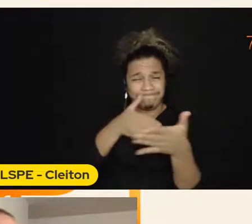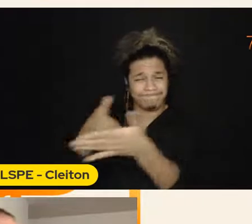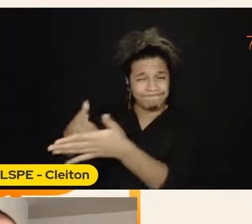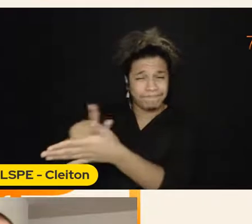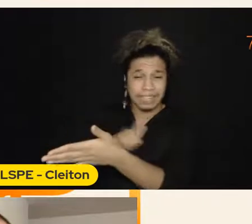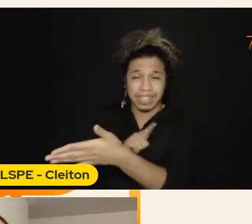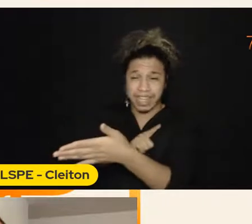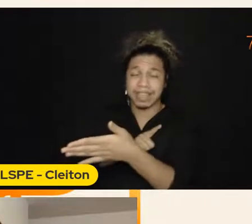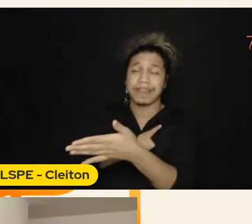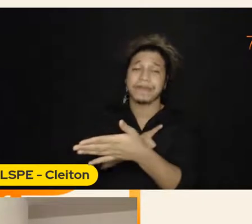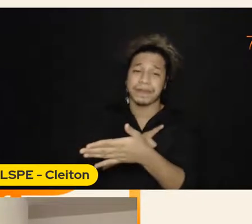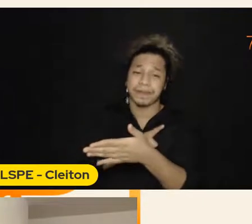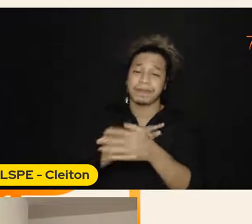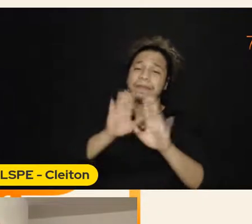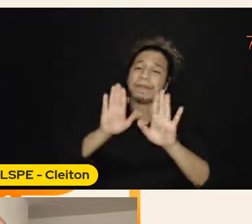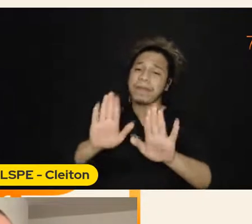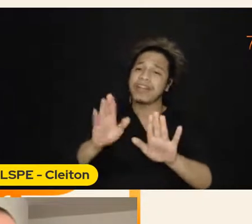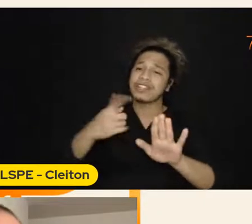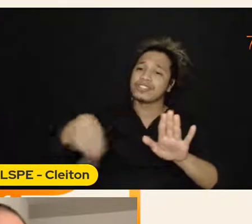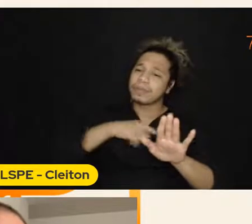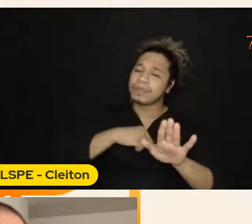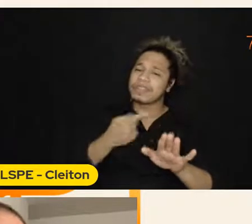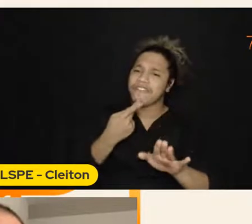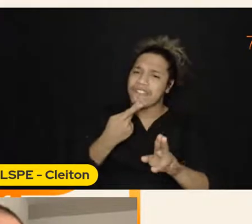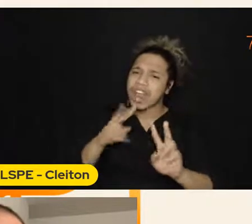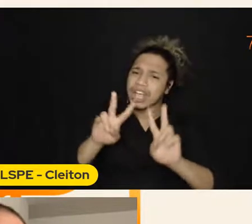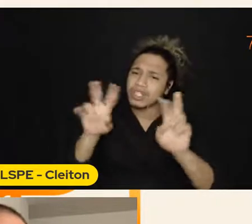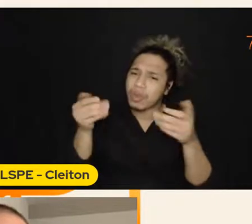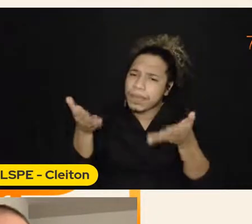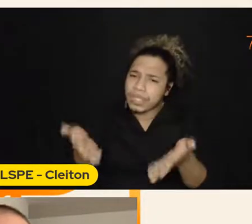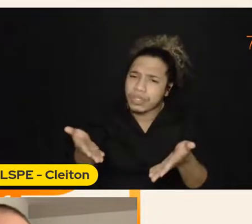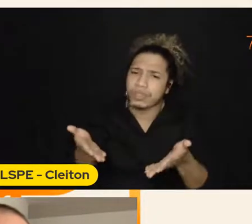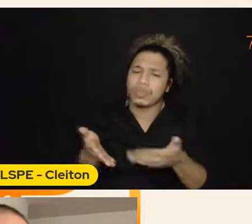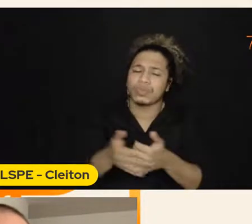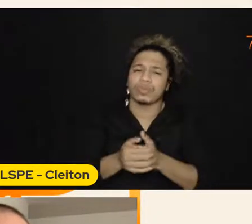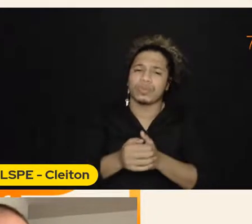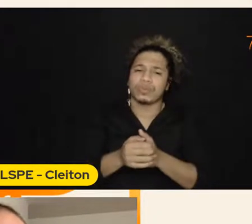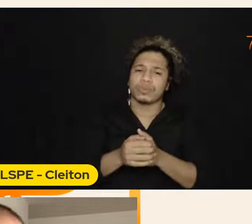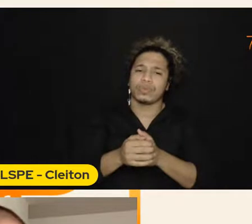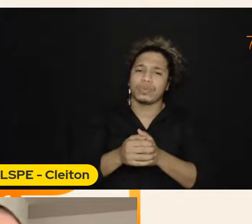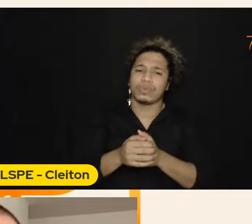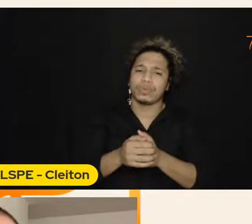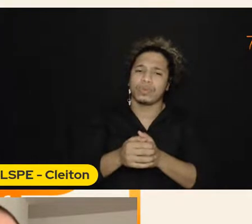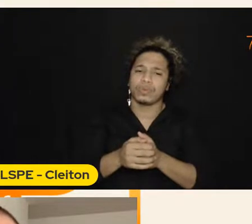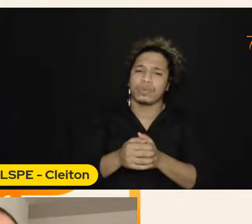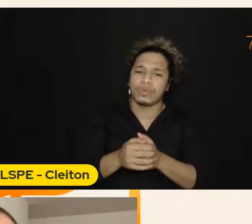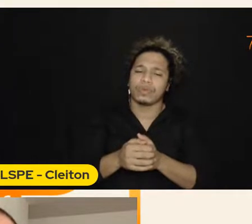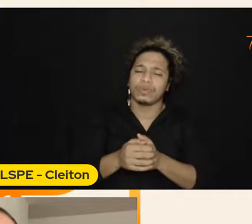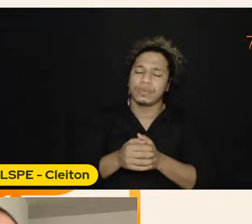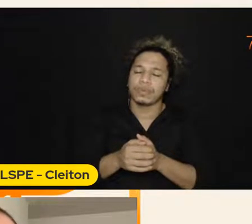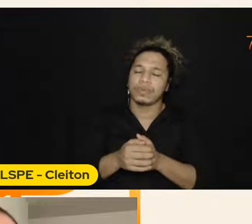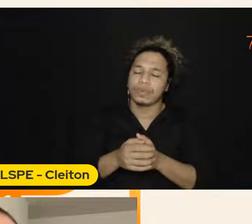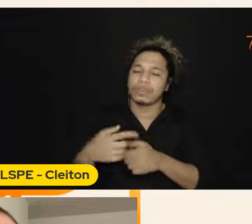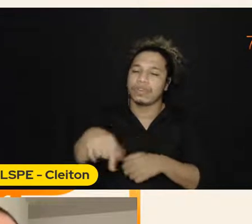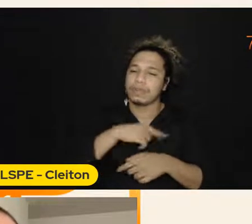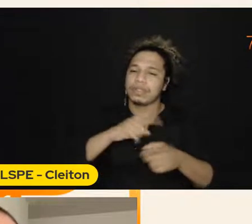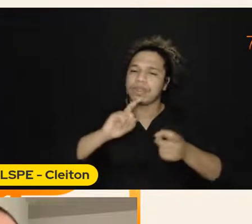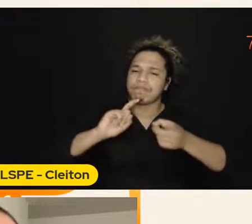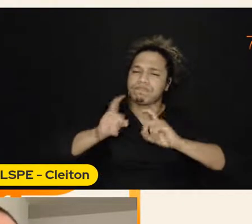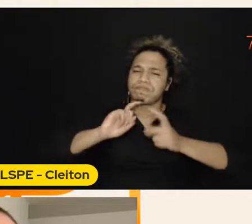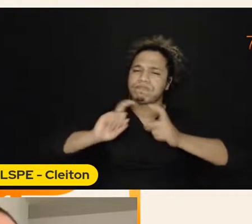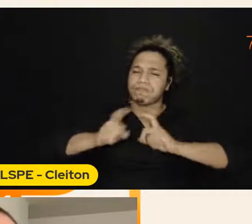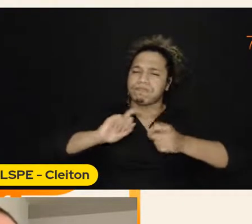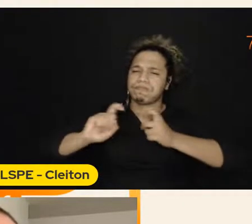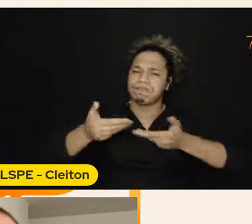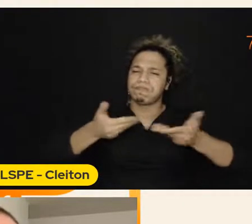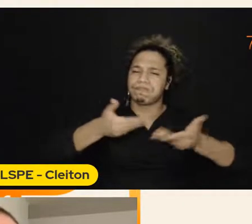need this table. We need this round table, mm-hmm. like King Arthur, right? We need to talk. Mm-hmm. And because we need to